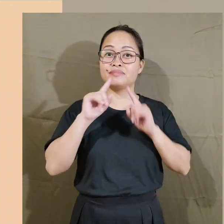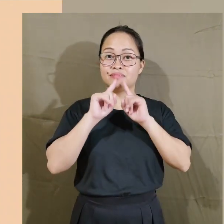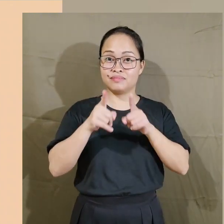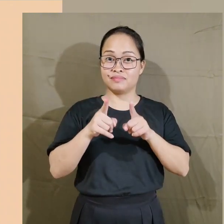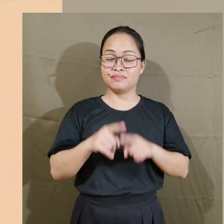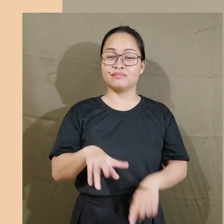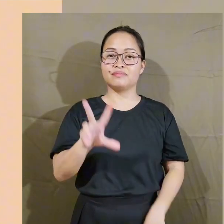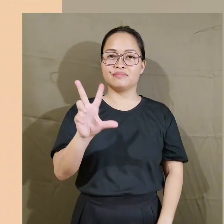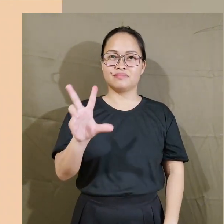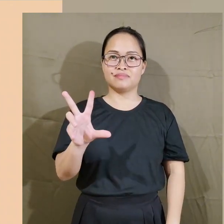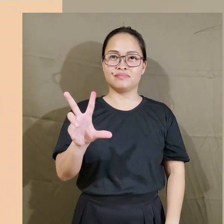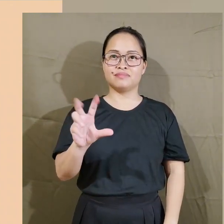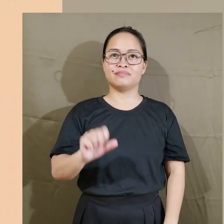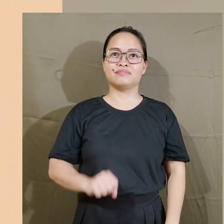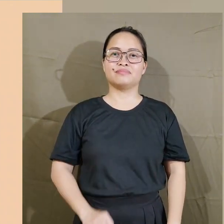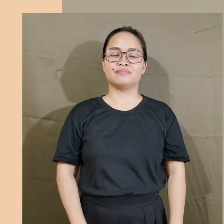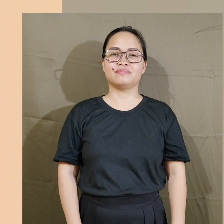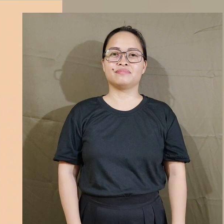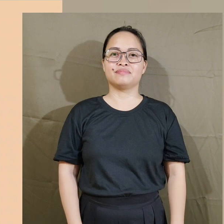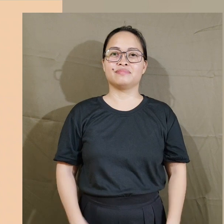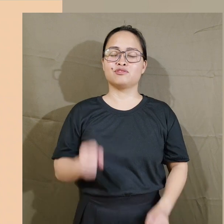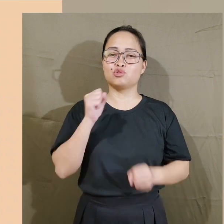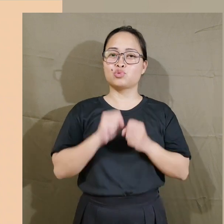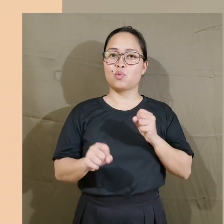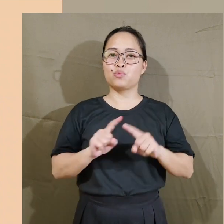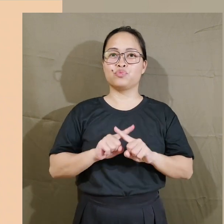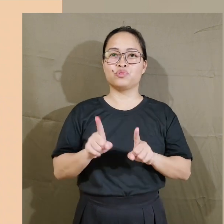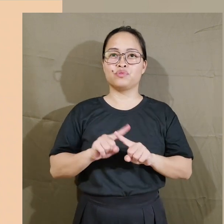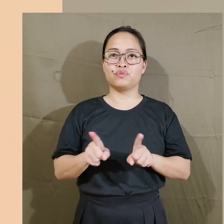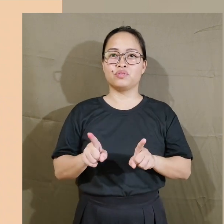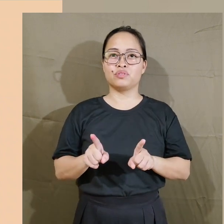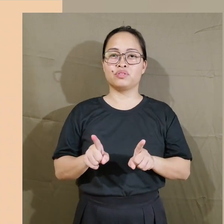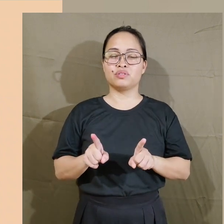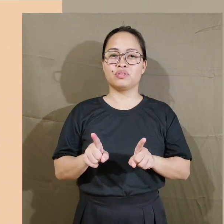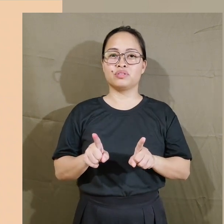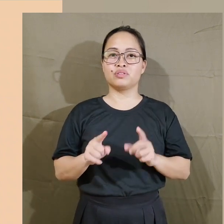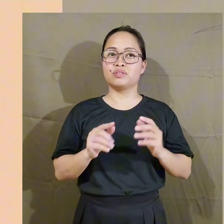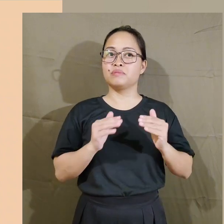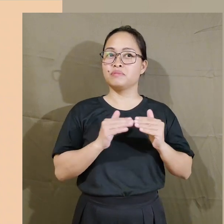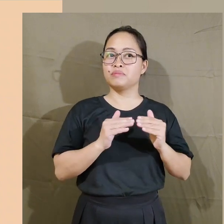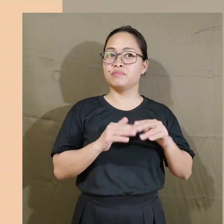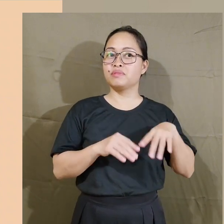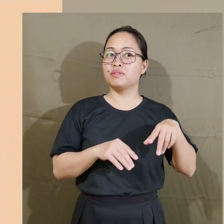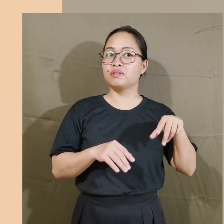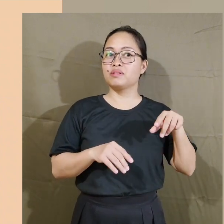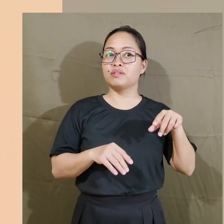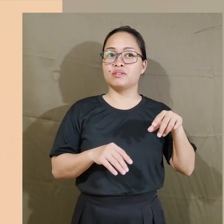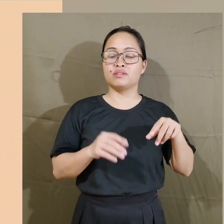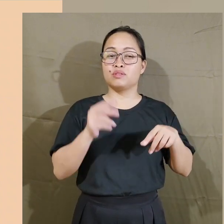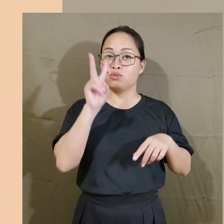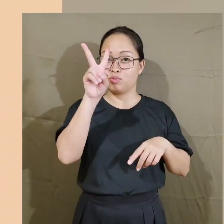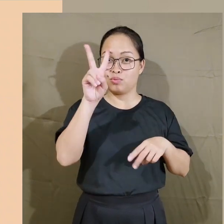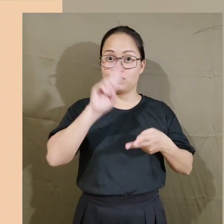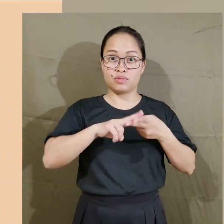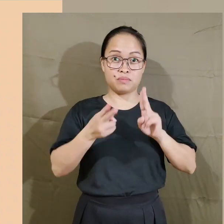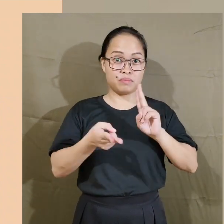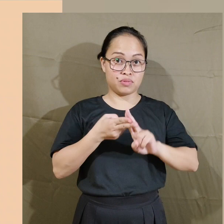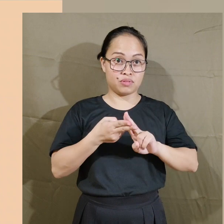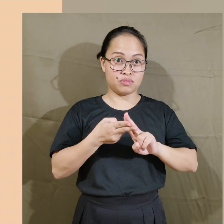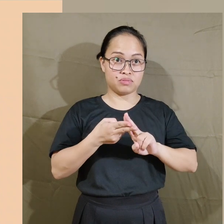we get 3. So the difference between these two numbers